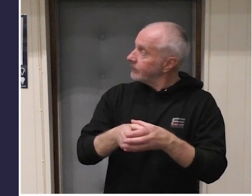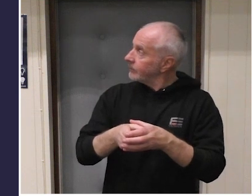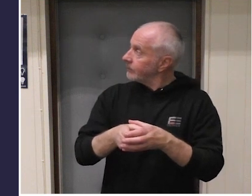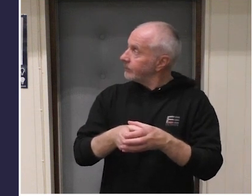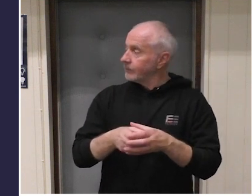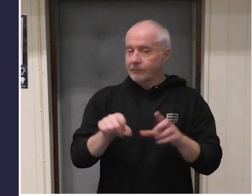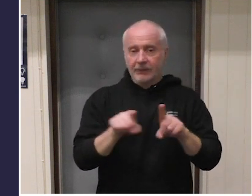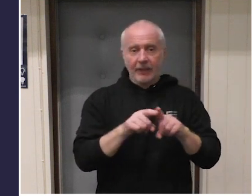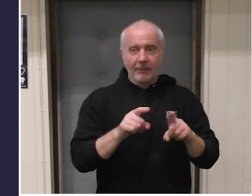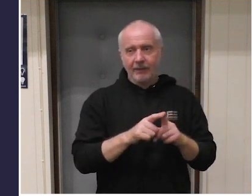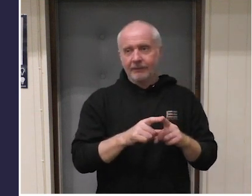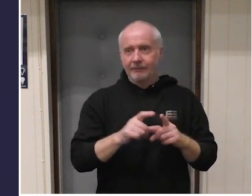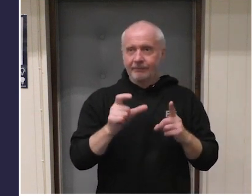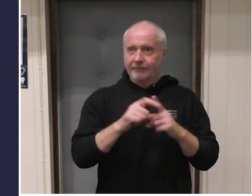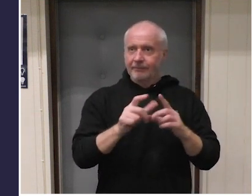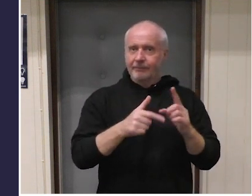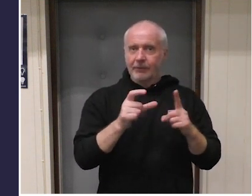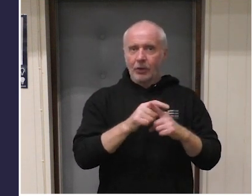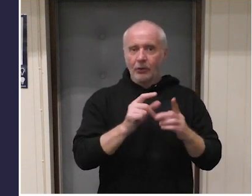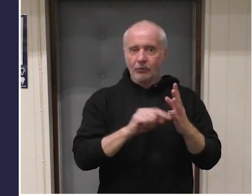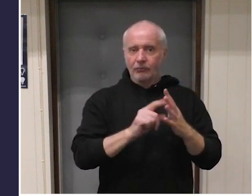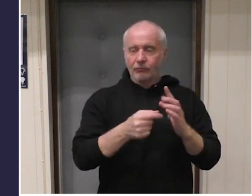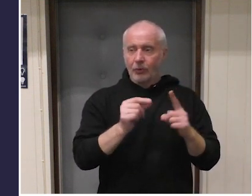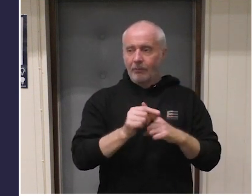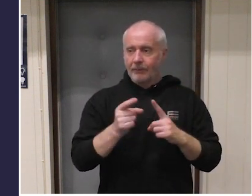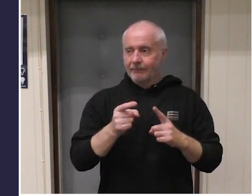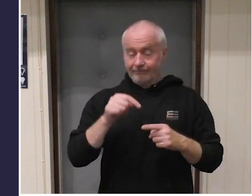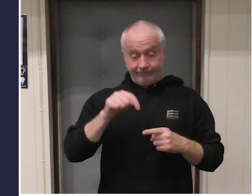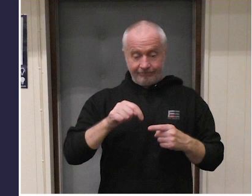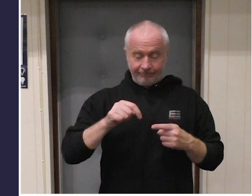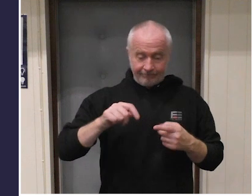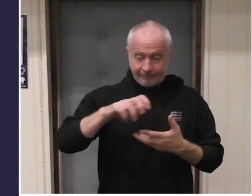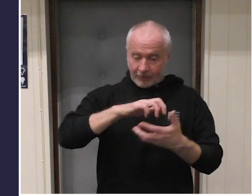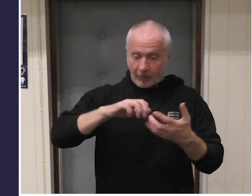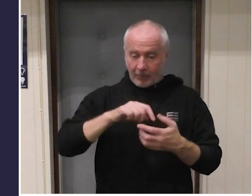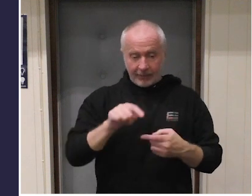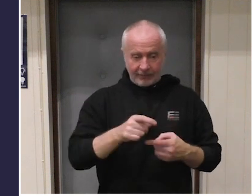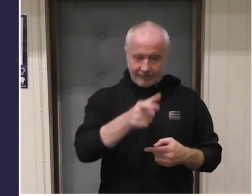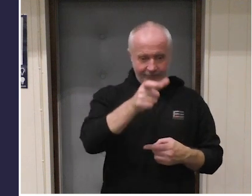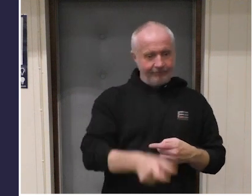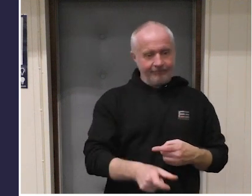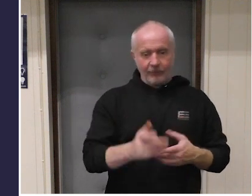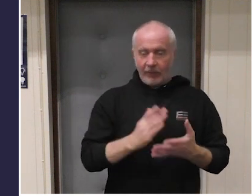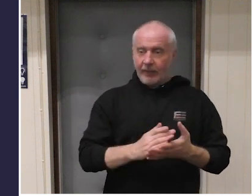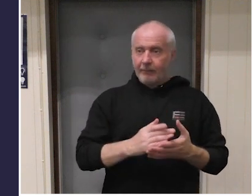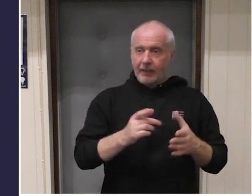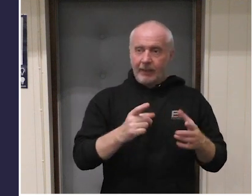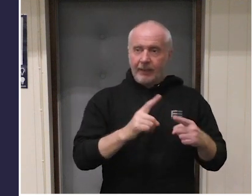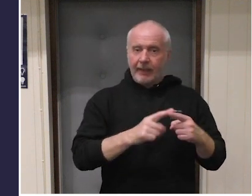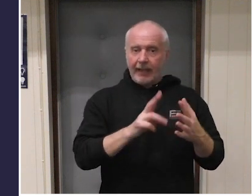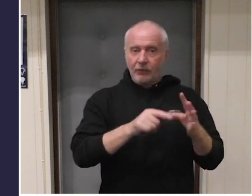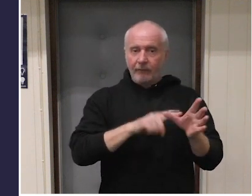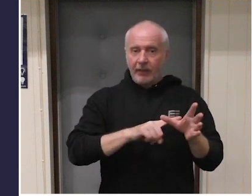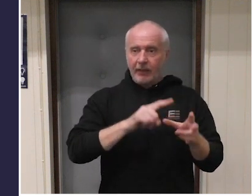like Donald Trump. He's this ordered, complex thing, and so the entropy has decreased, right, by forming